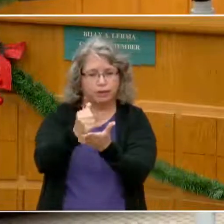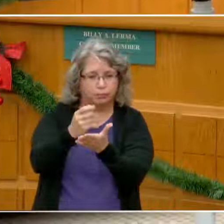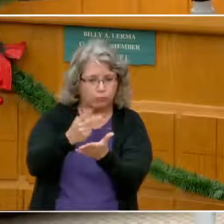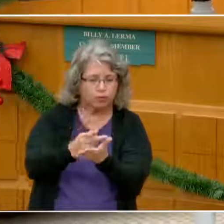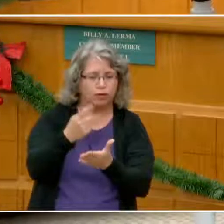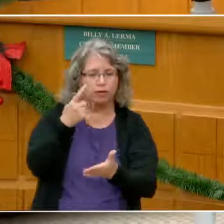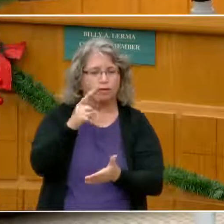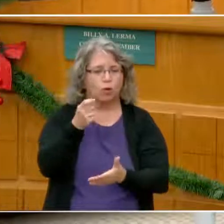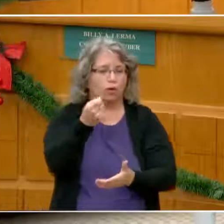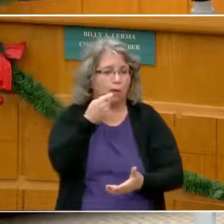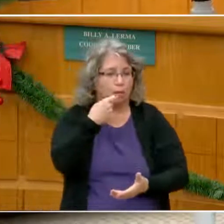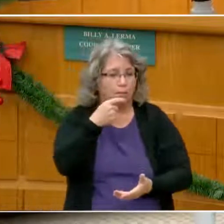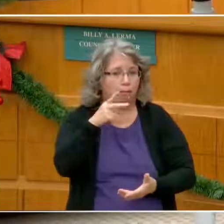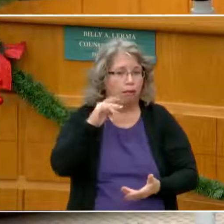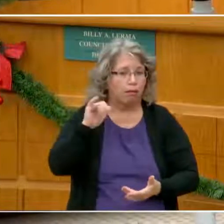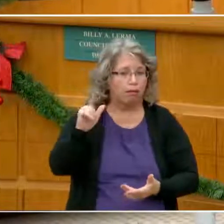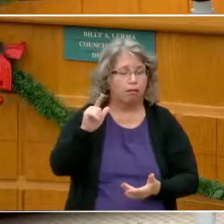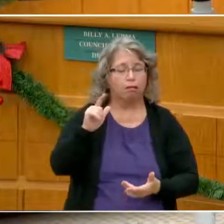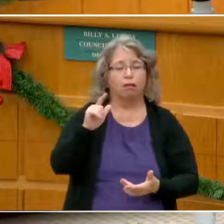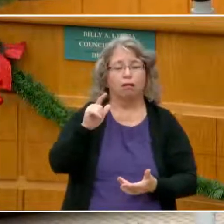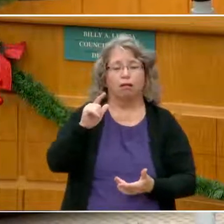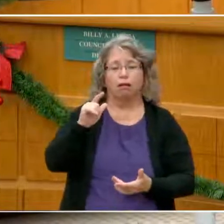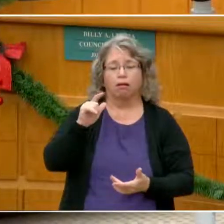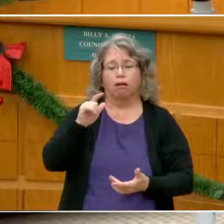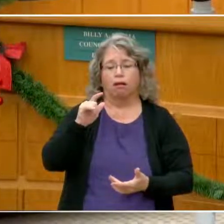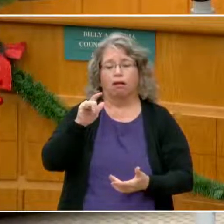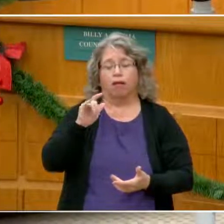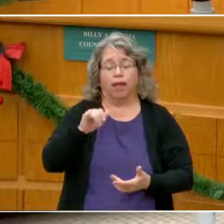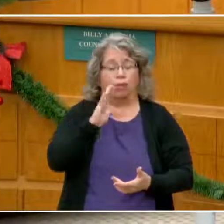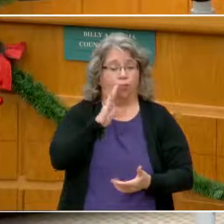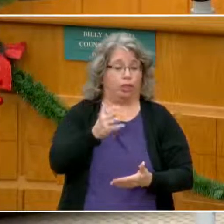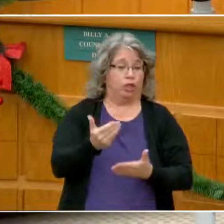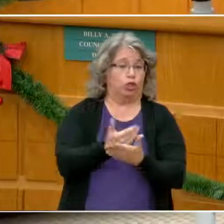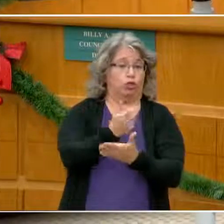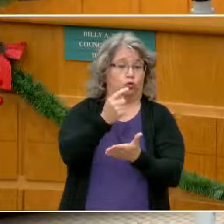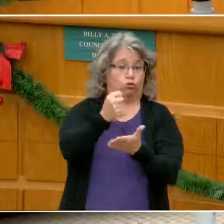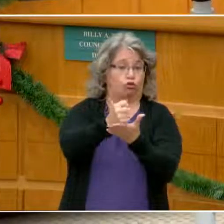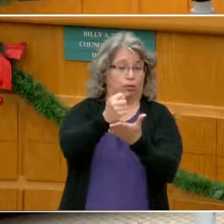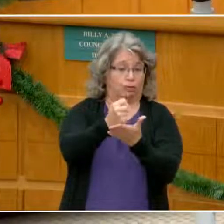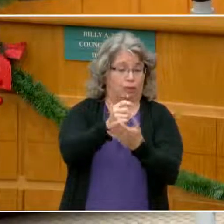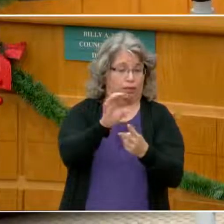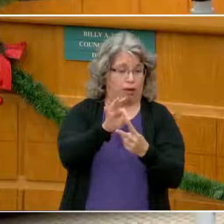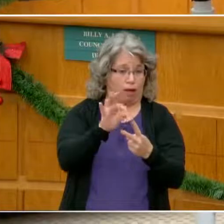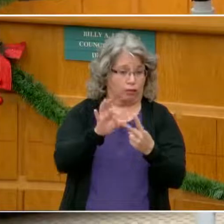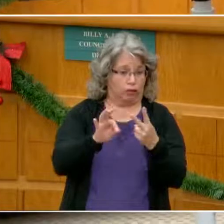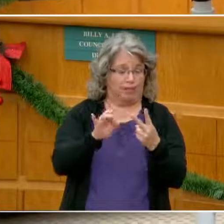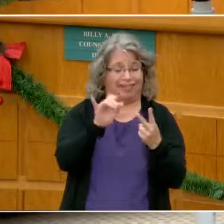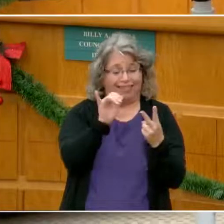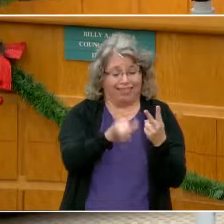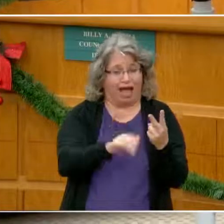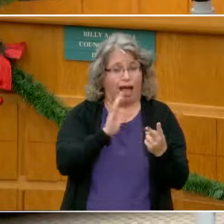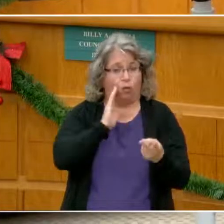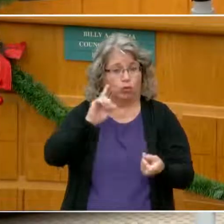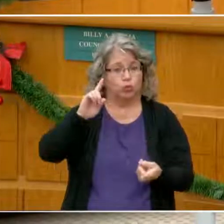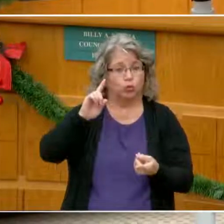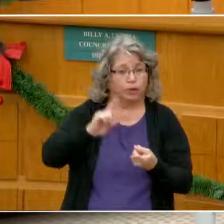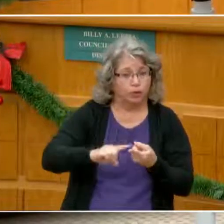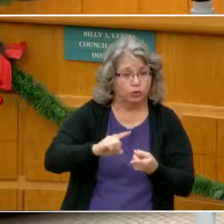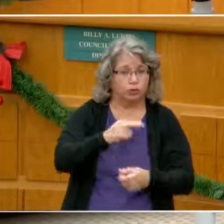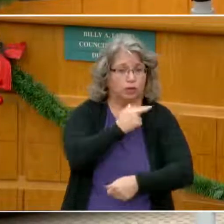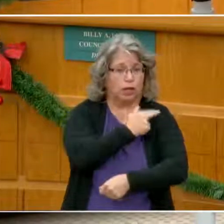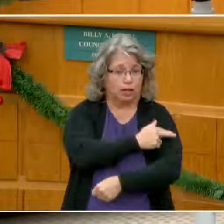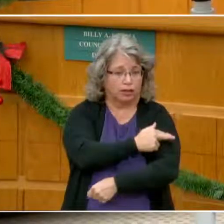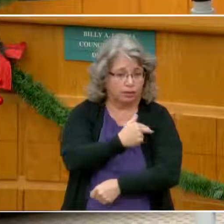very promising. It would be a new treatment option, and it too would significantly reduce hospitalization and